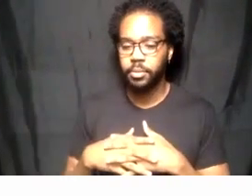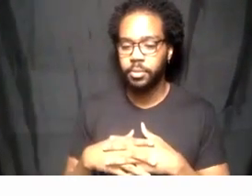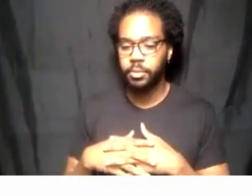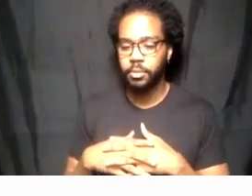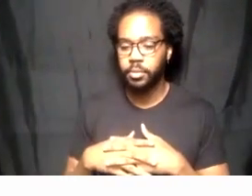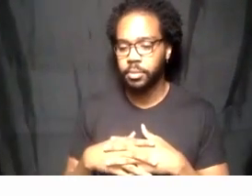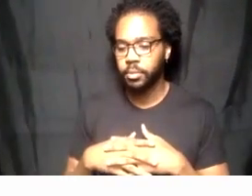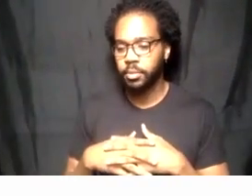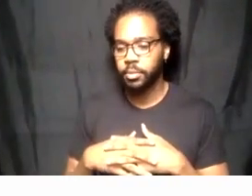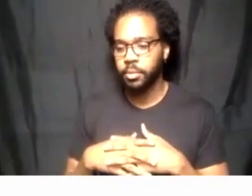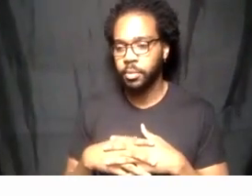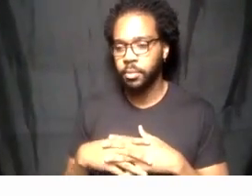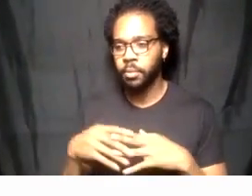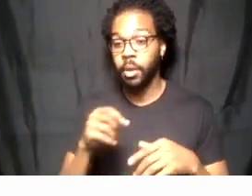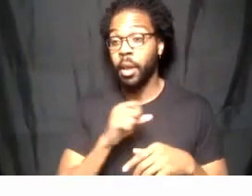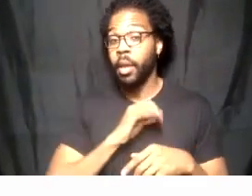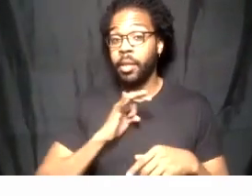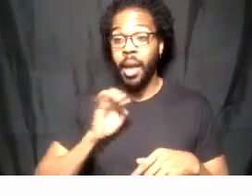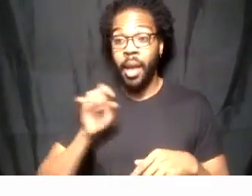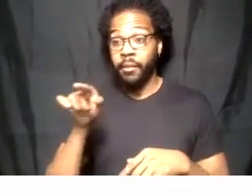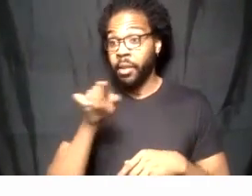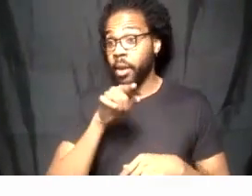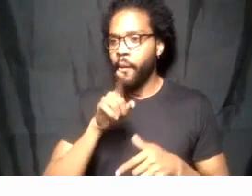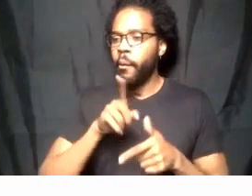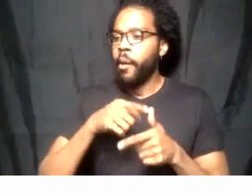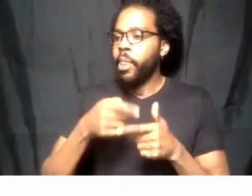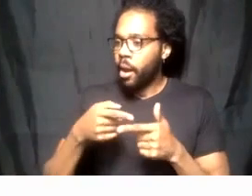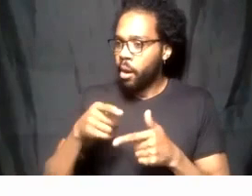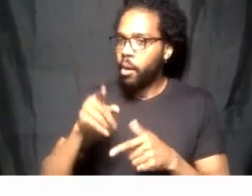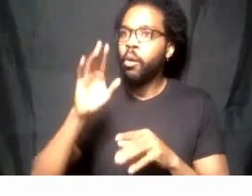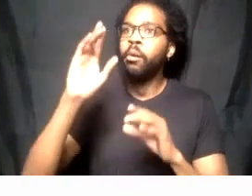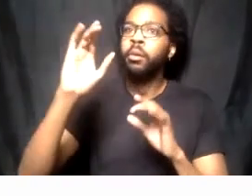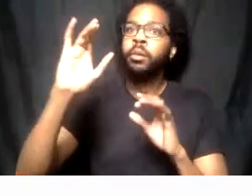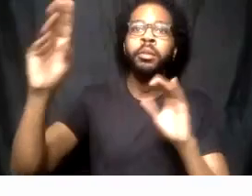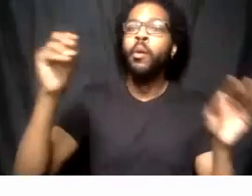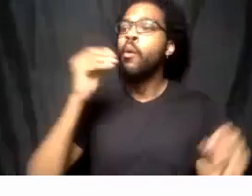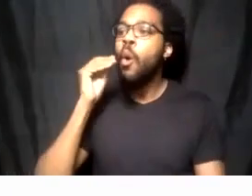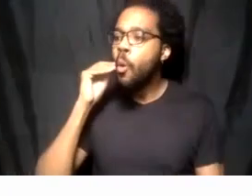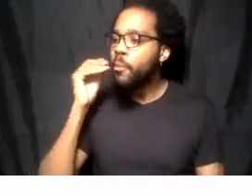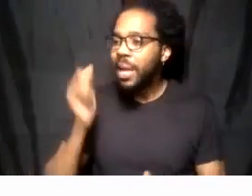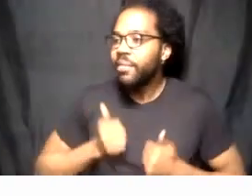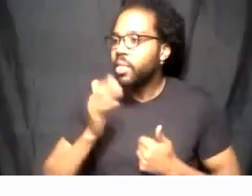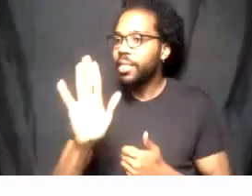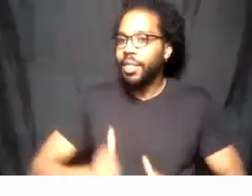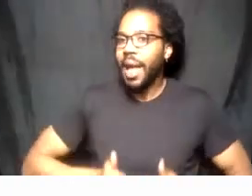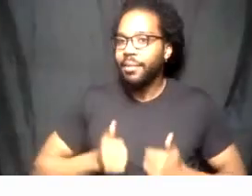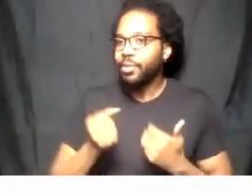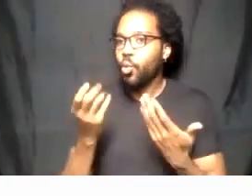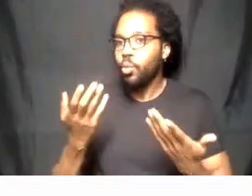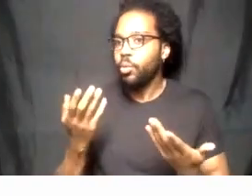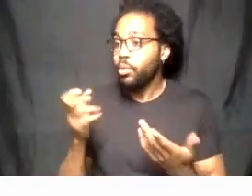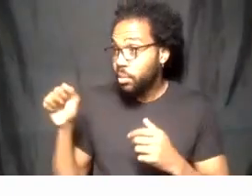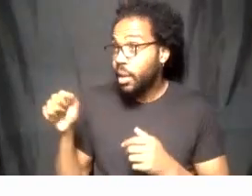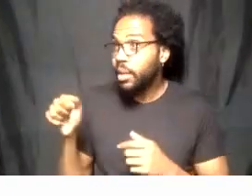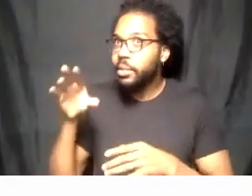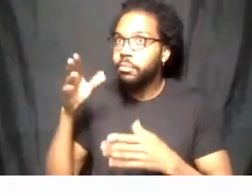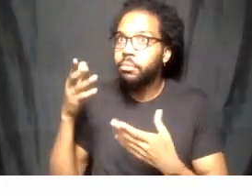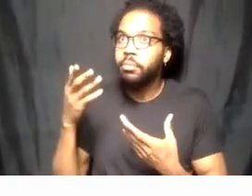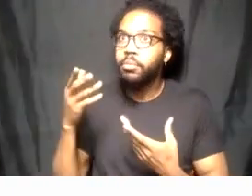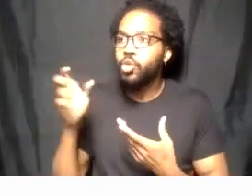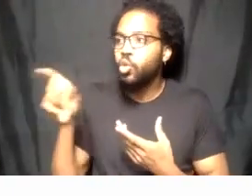the staff are then going home and living their lives. So while we can make recommendations